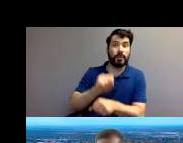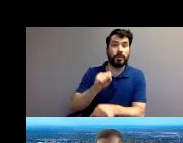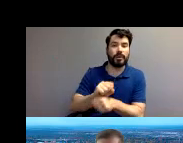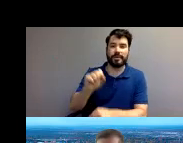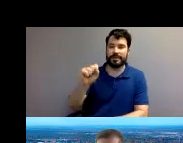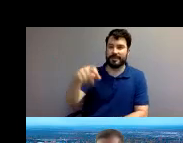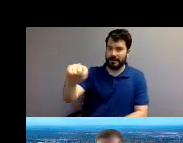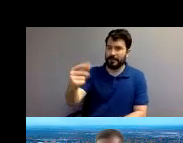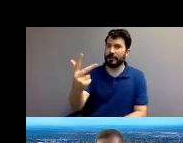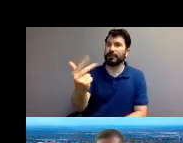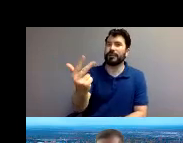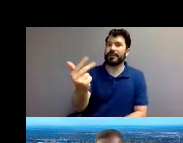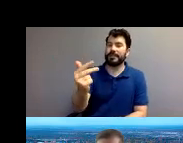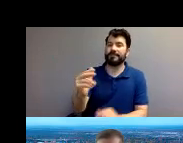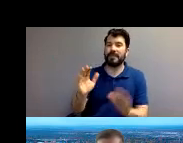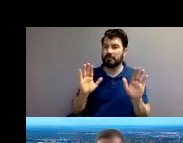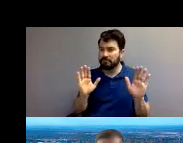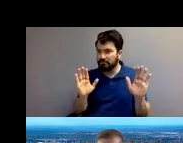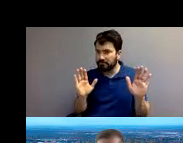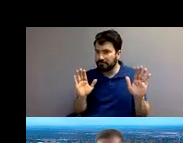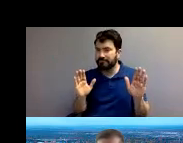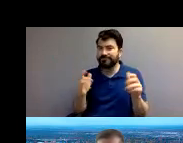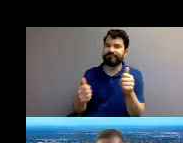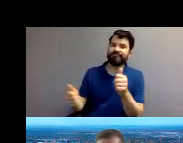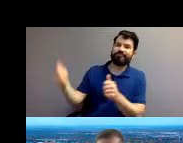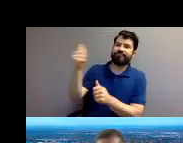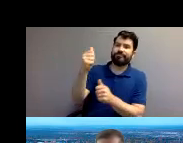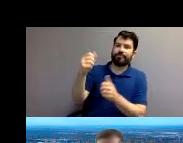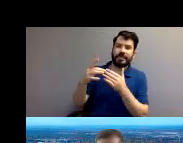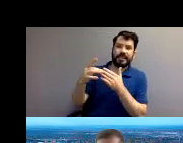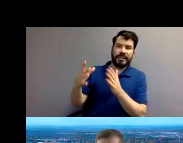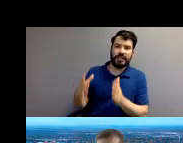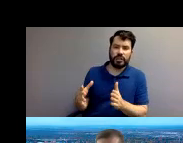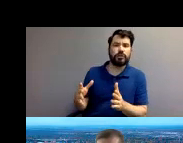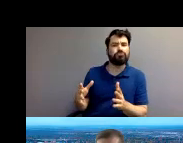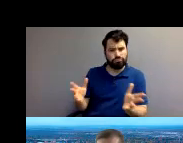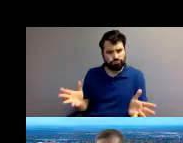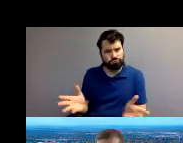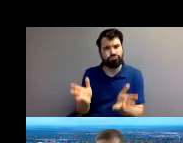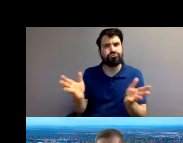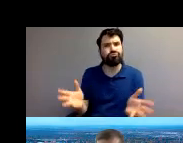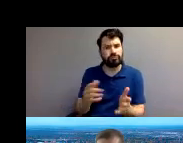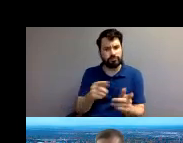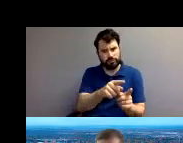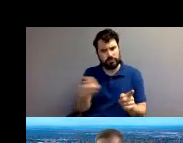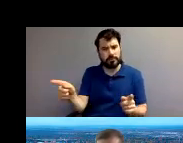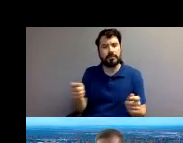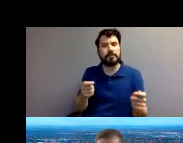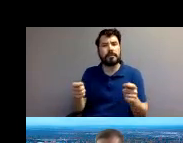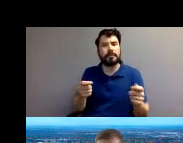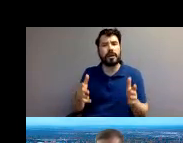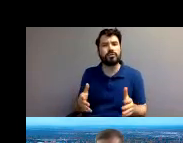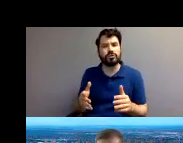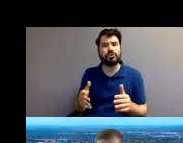September 13th. However, leadership is encouraging our managers to begin the process